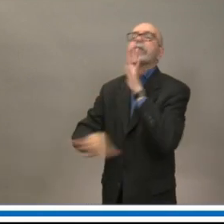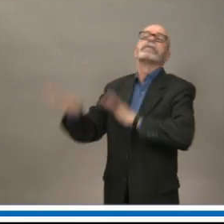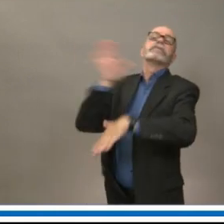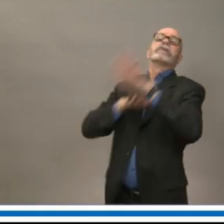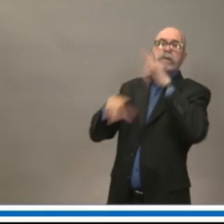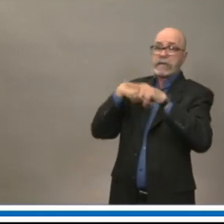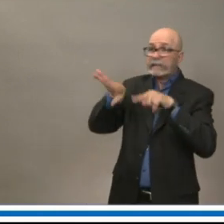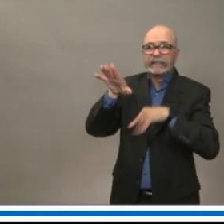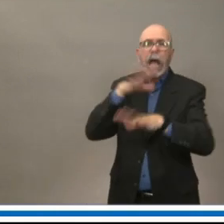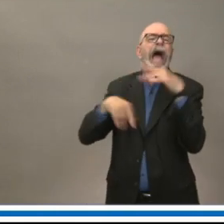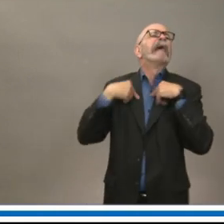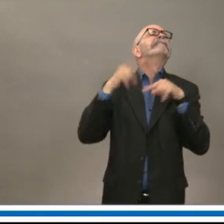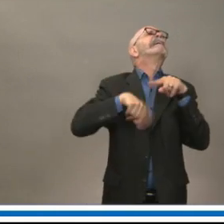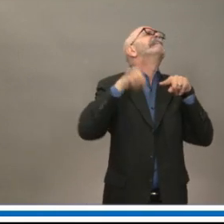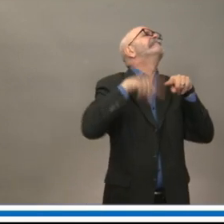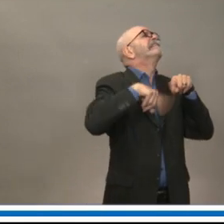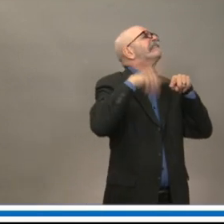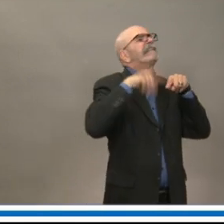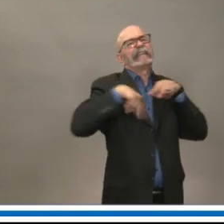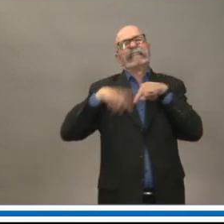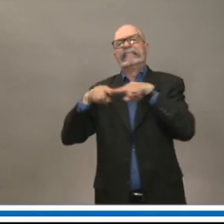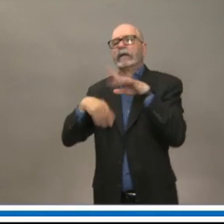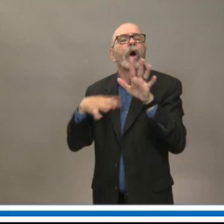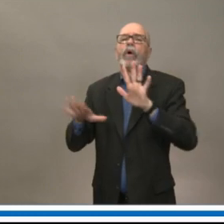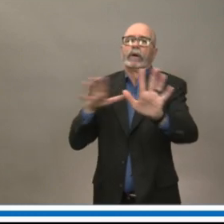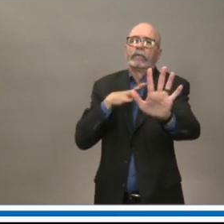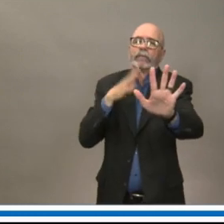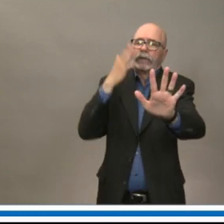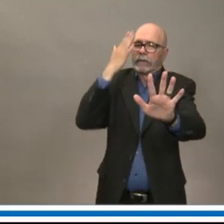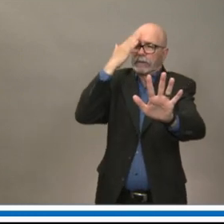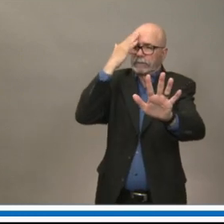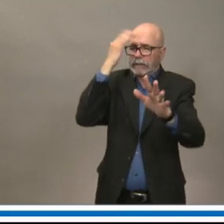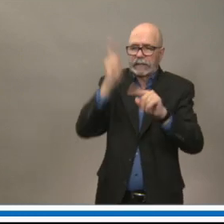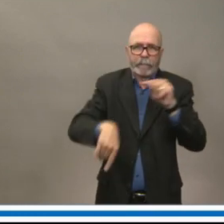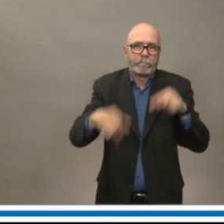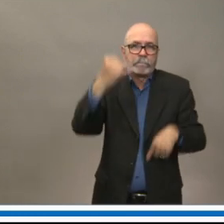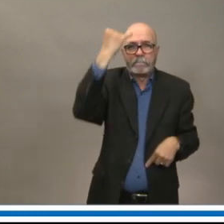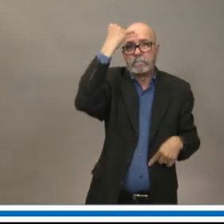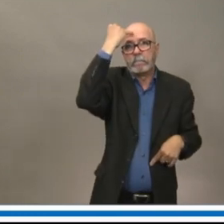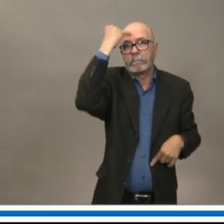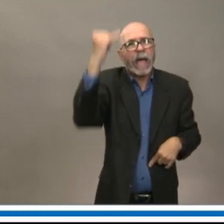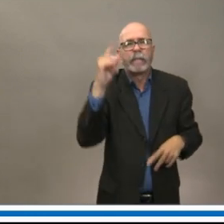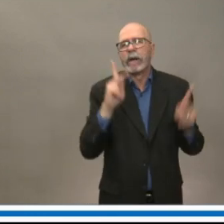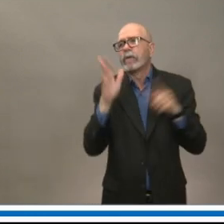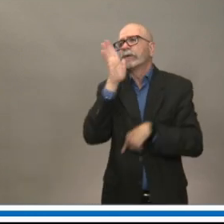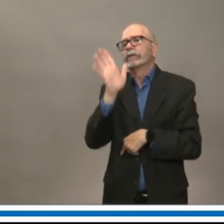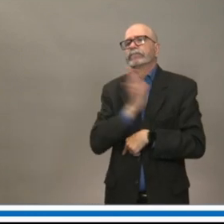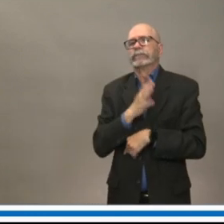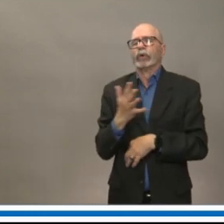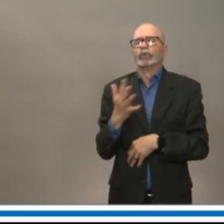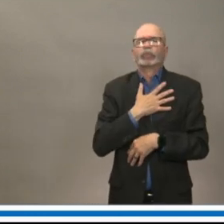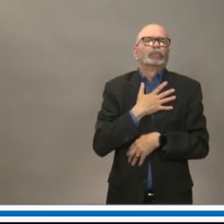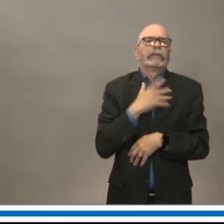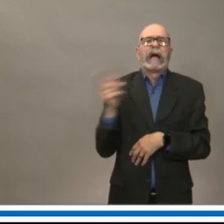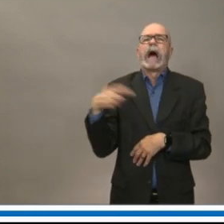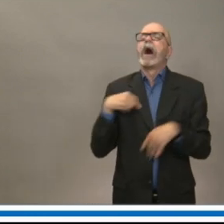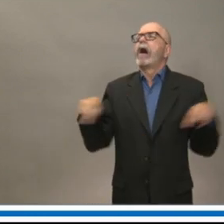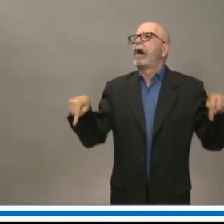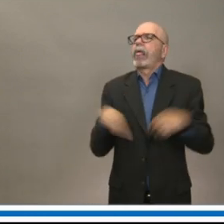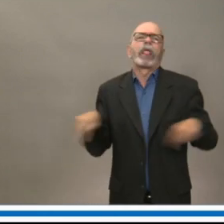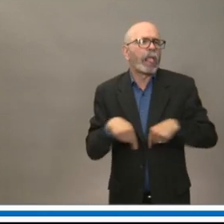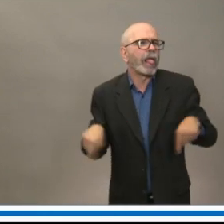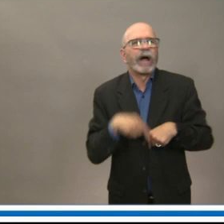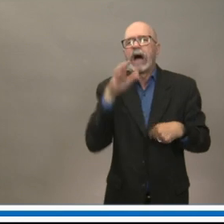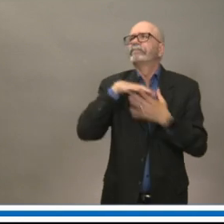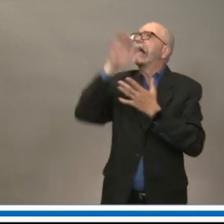even begin to imagine what it's like for some of our citizens, women in this province, who are afraid to be in their own homes with their